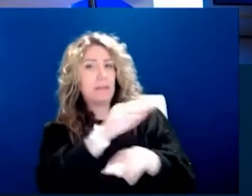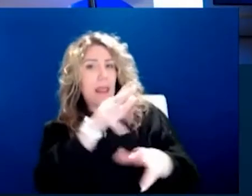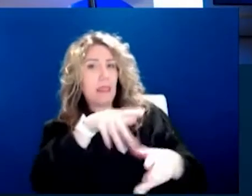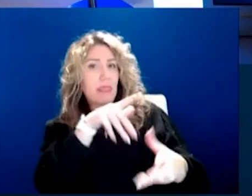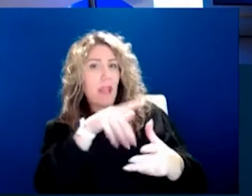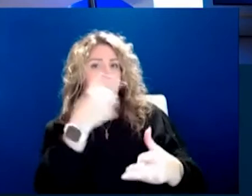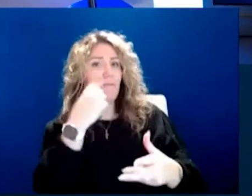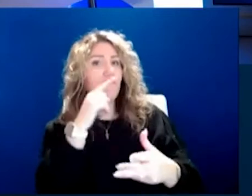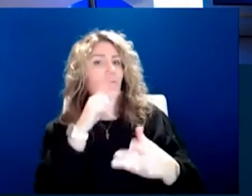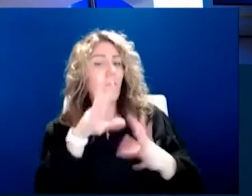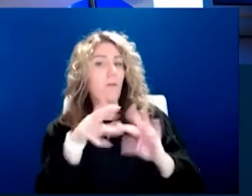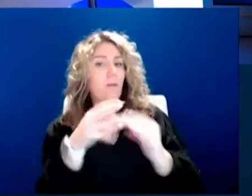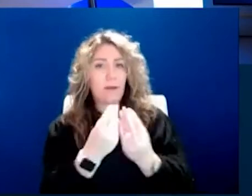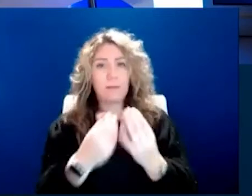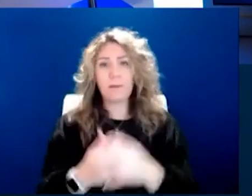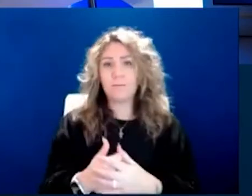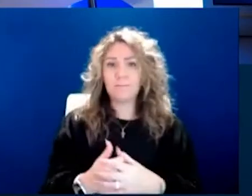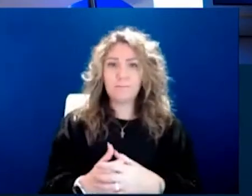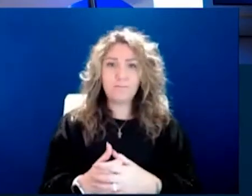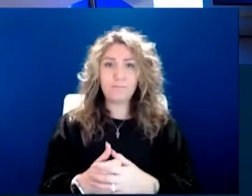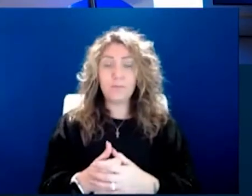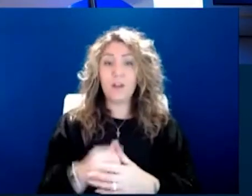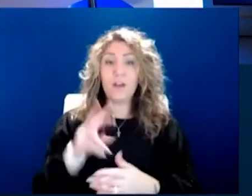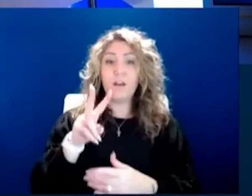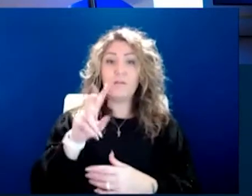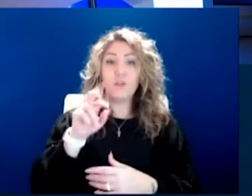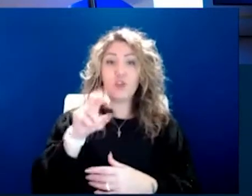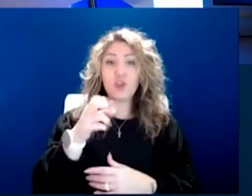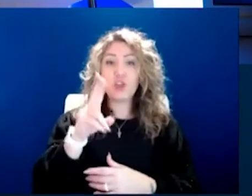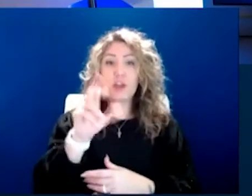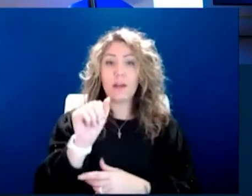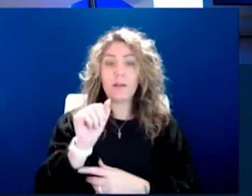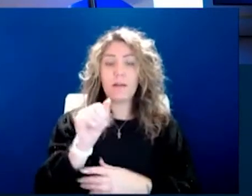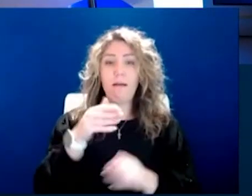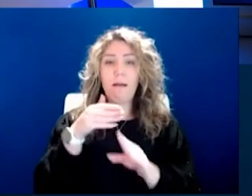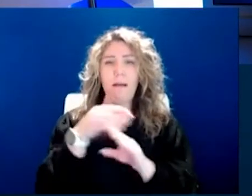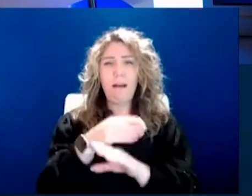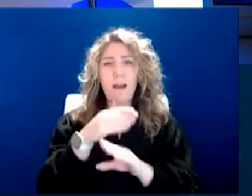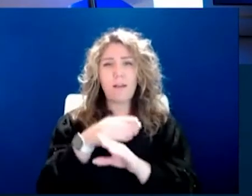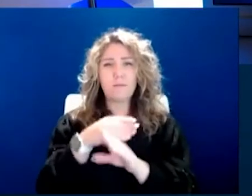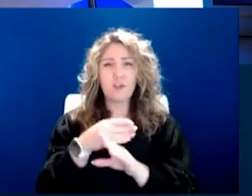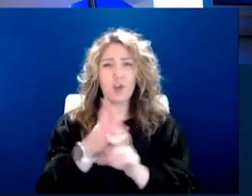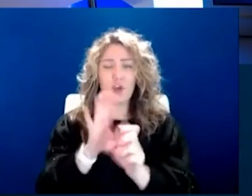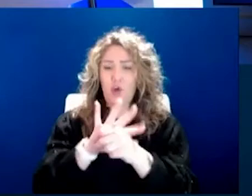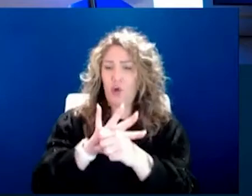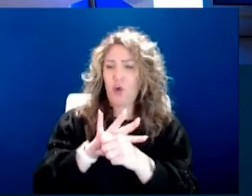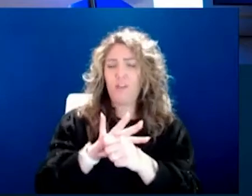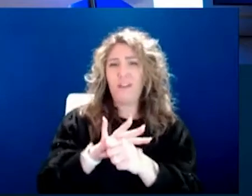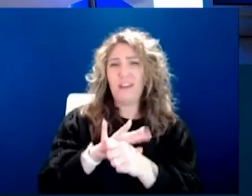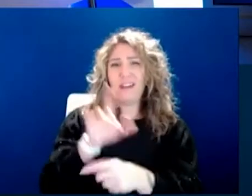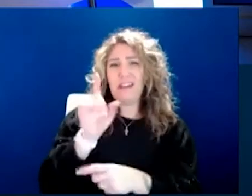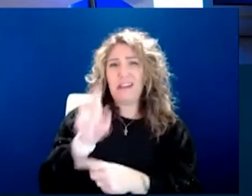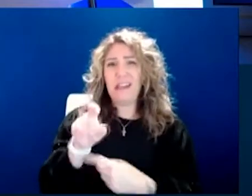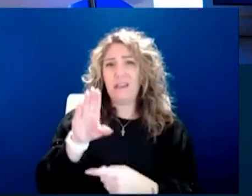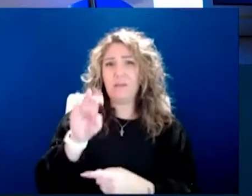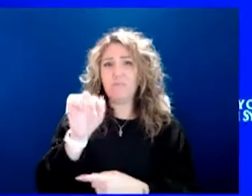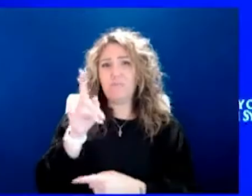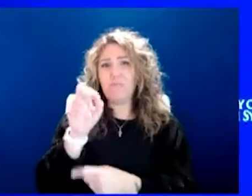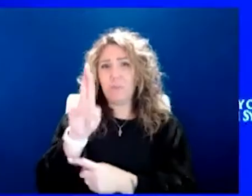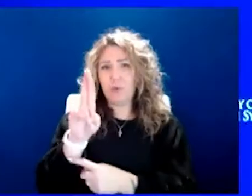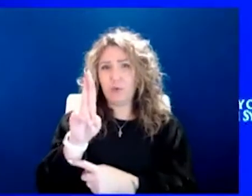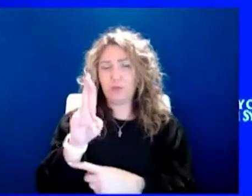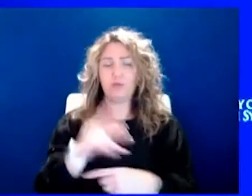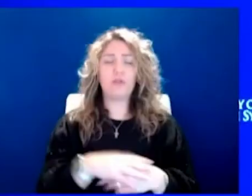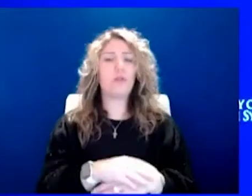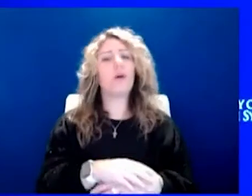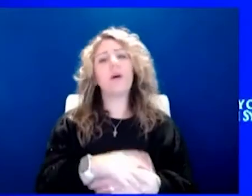from Virginia. How long after having COVID can you get your booster? Can you just go get it? Or Yeah. you still have to do the waiting period? yeah, so I think it goes back to that first